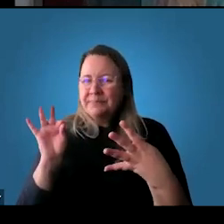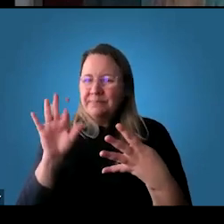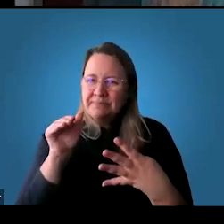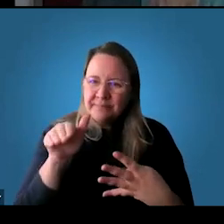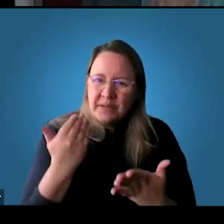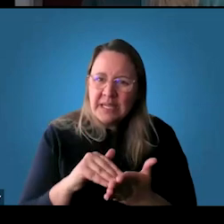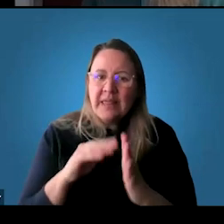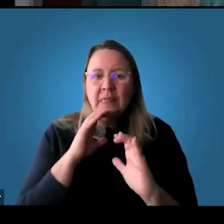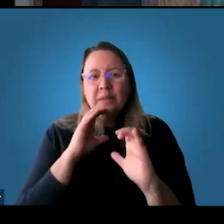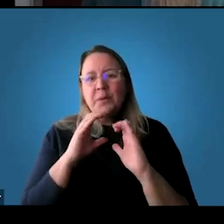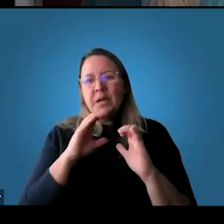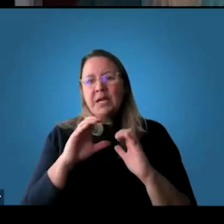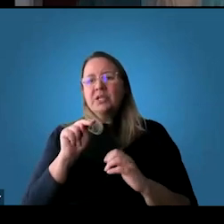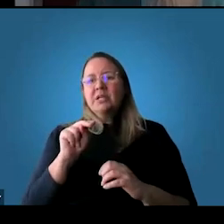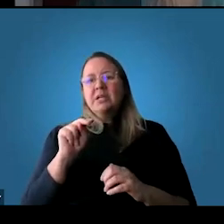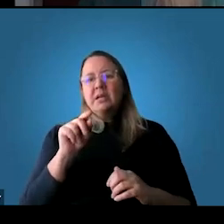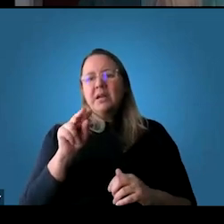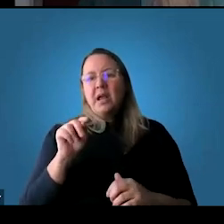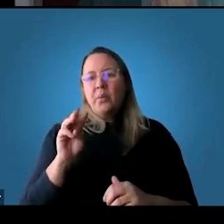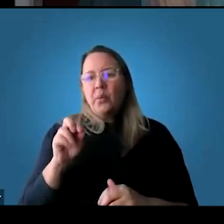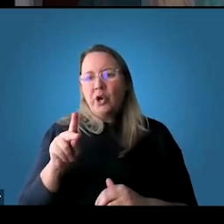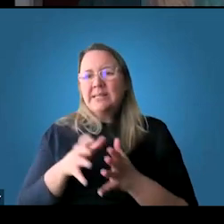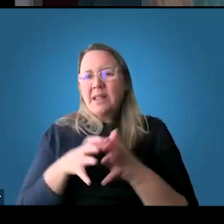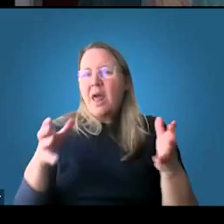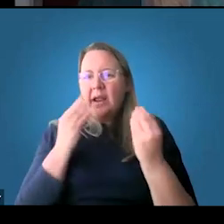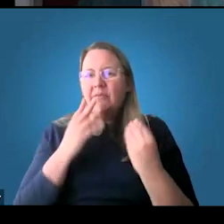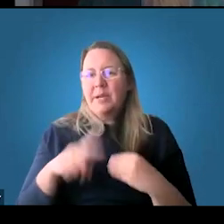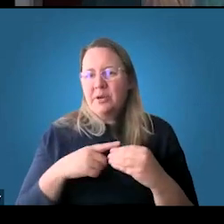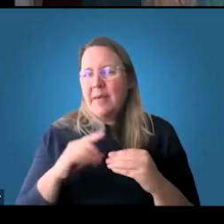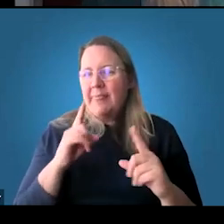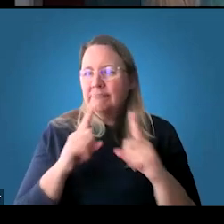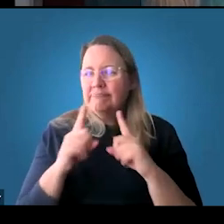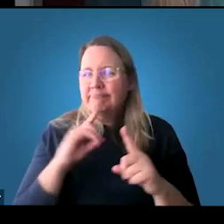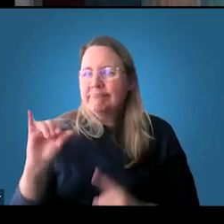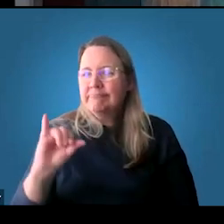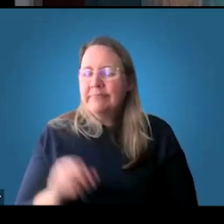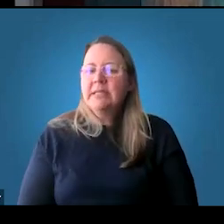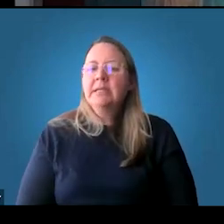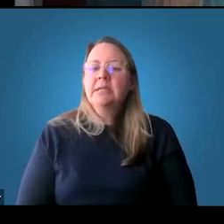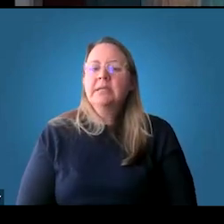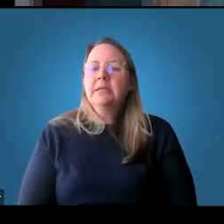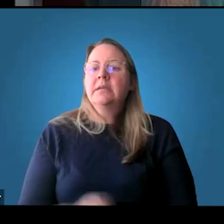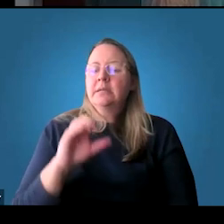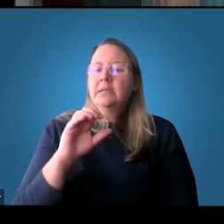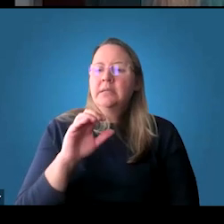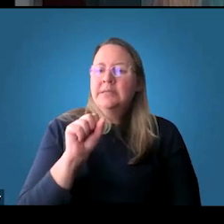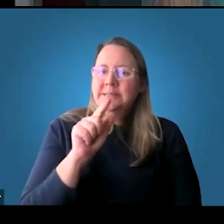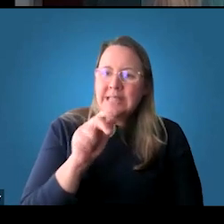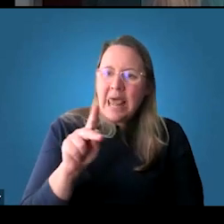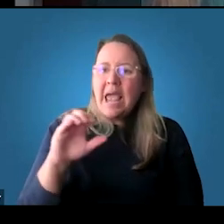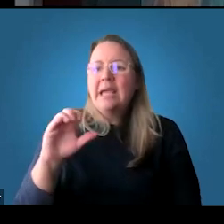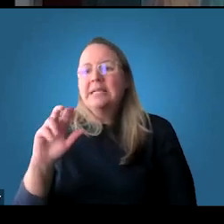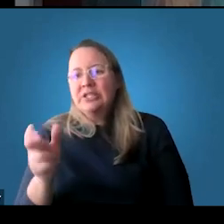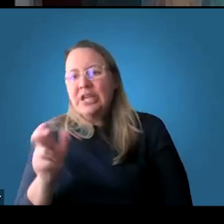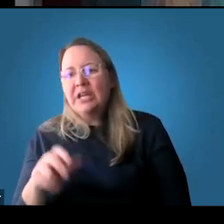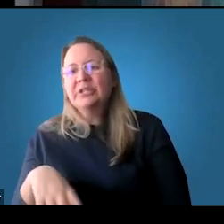that the Communications Network has a lot of ways to keep that conversation going. The Slack channel, circles, local groups, and even that